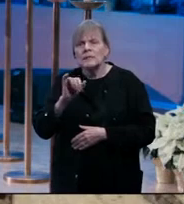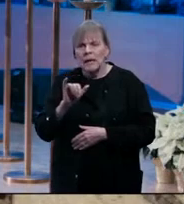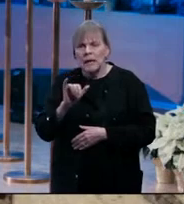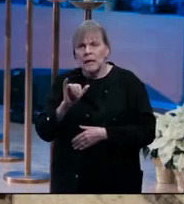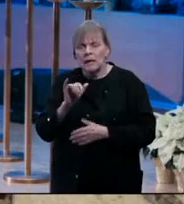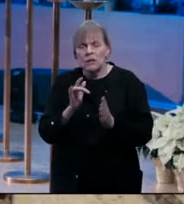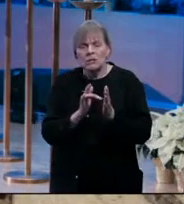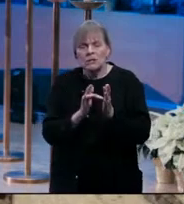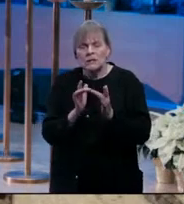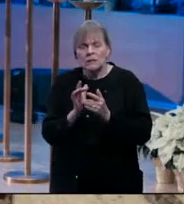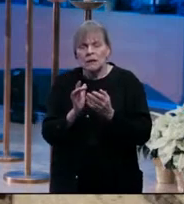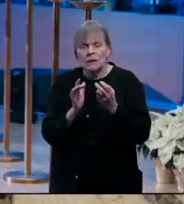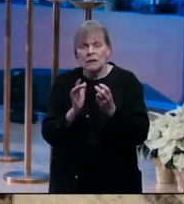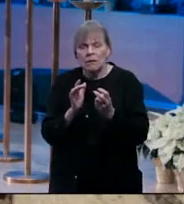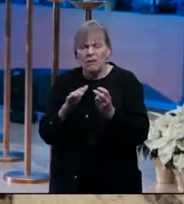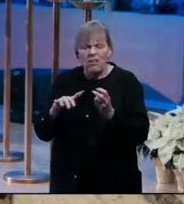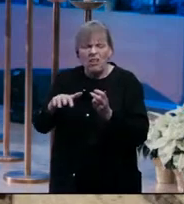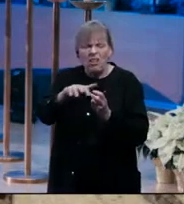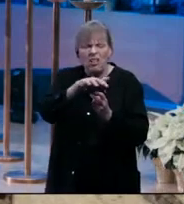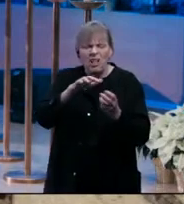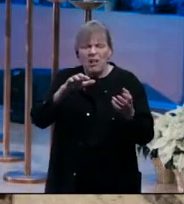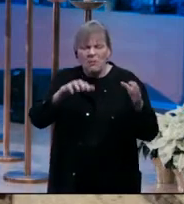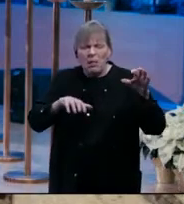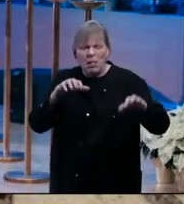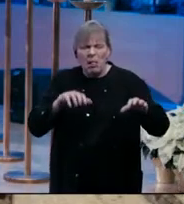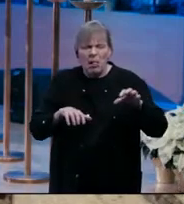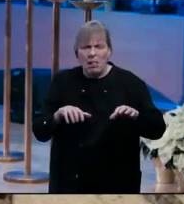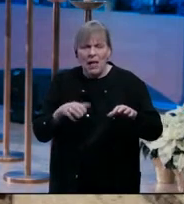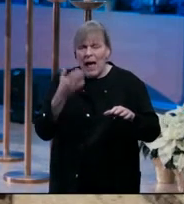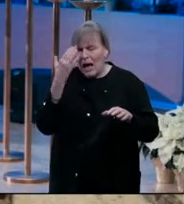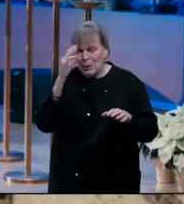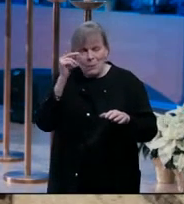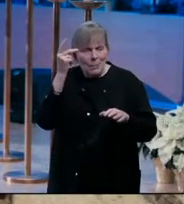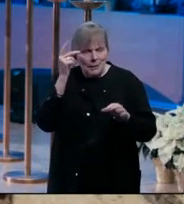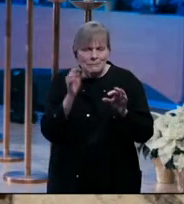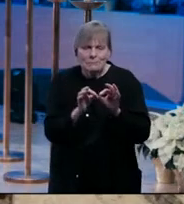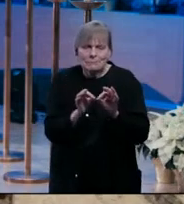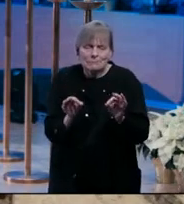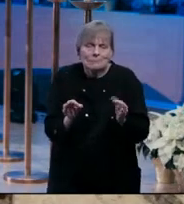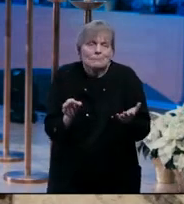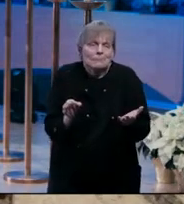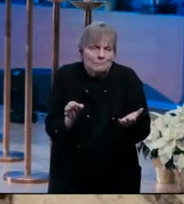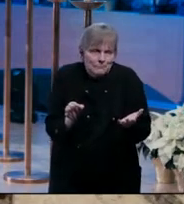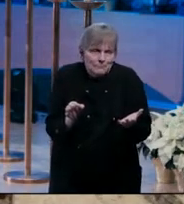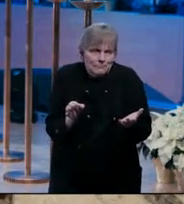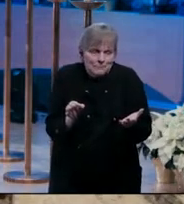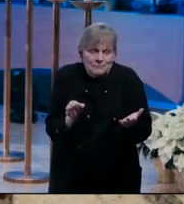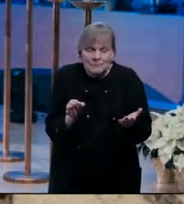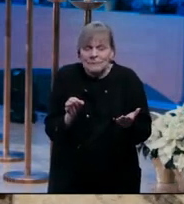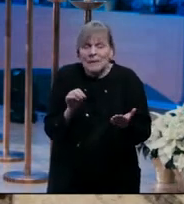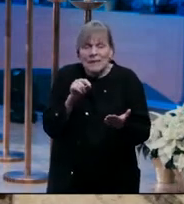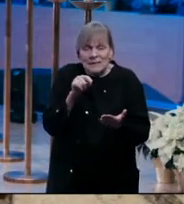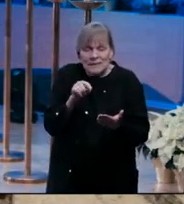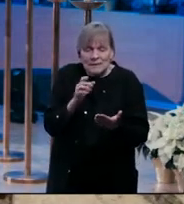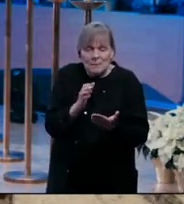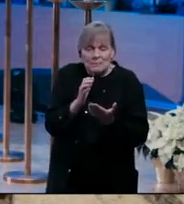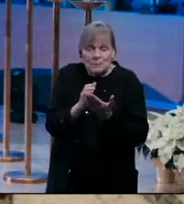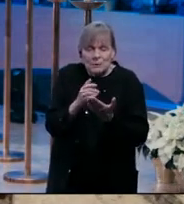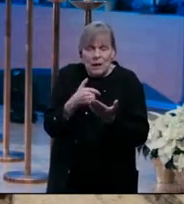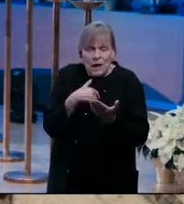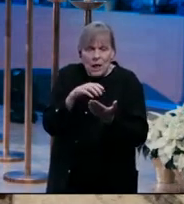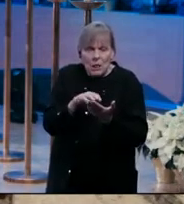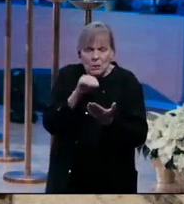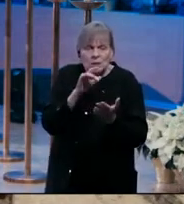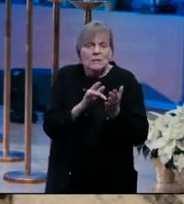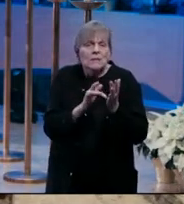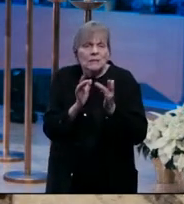Jesus is up top, and around him is all the rubble. And I don't know if this is a political statement or not, but what I learned from this photograph is